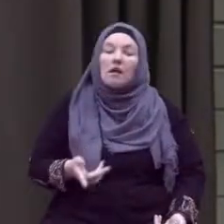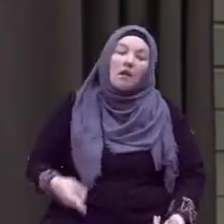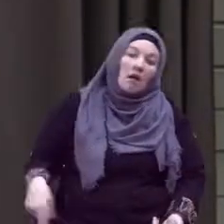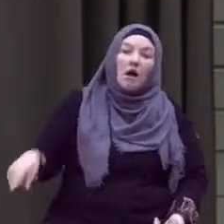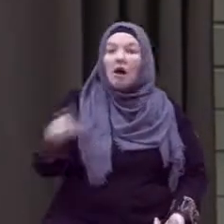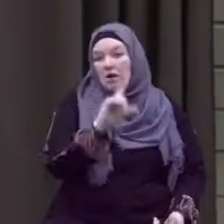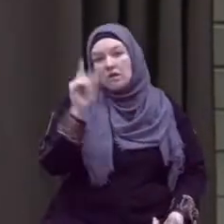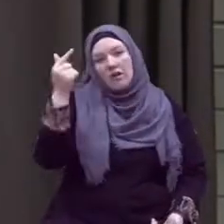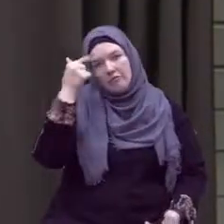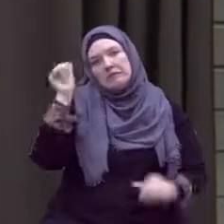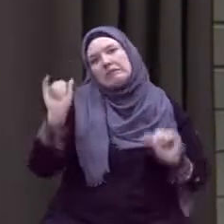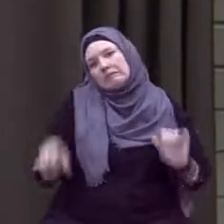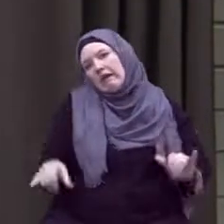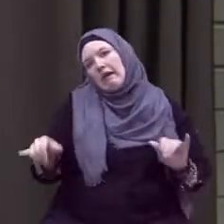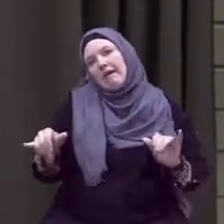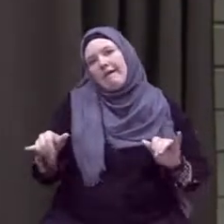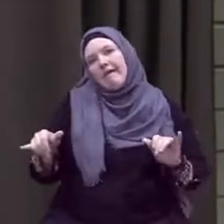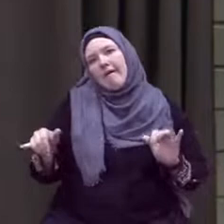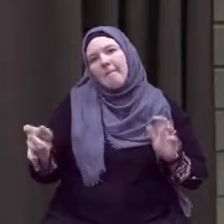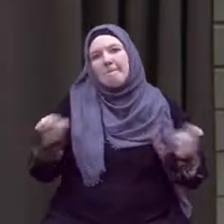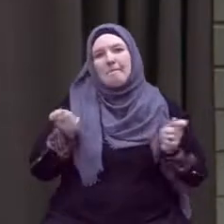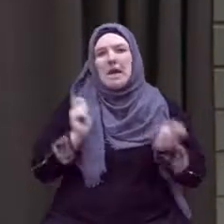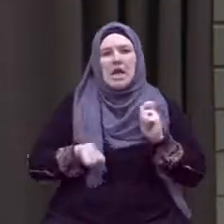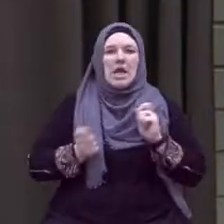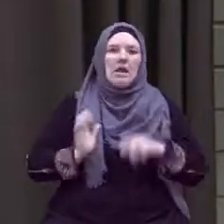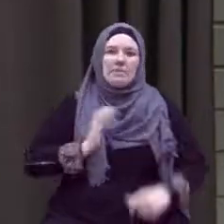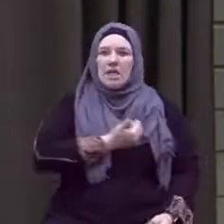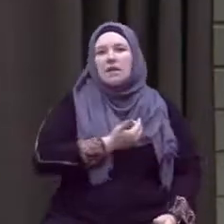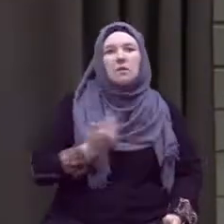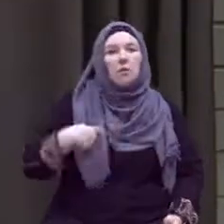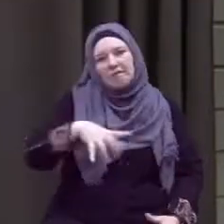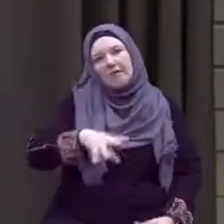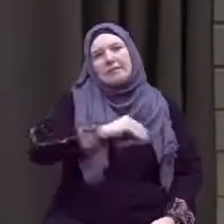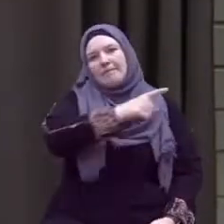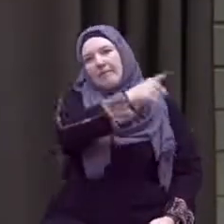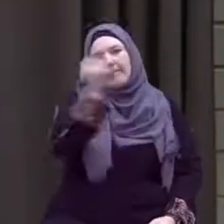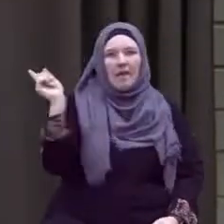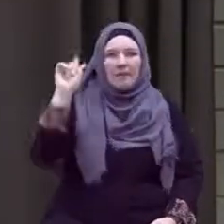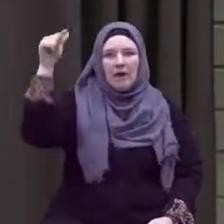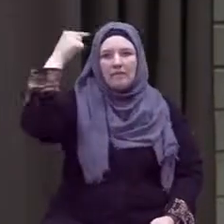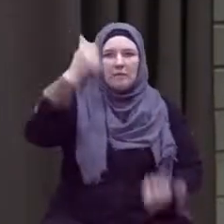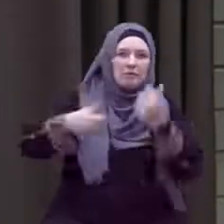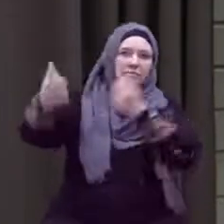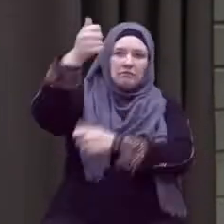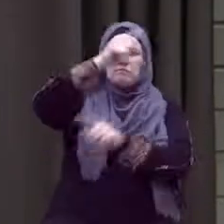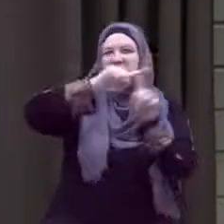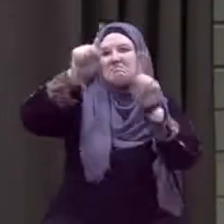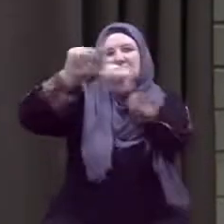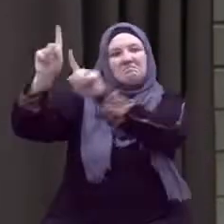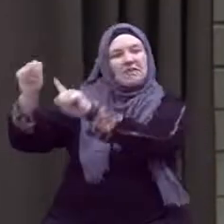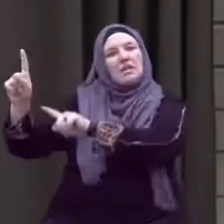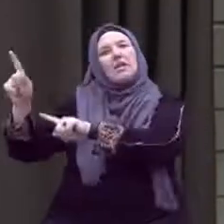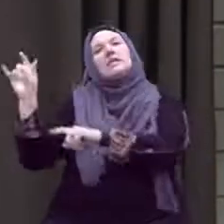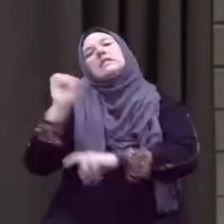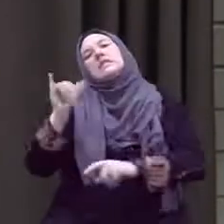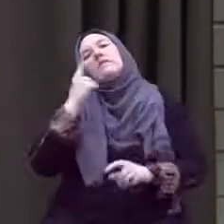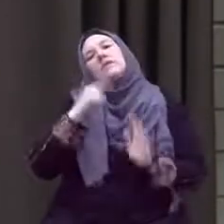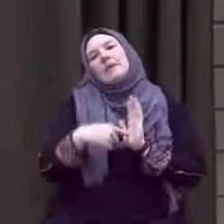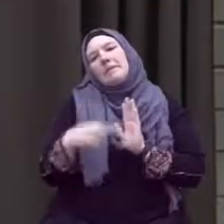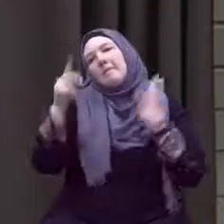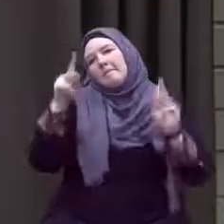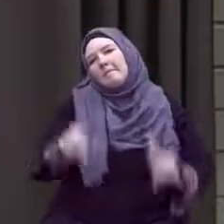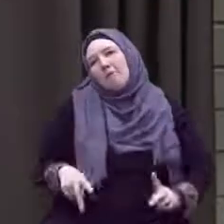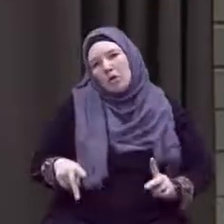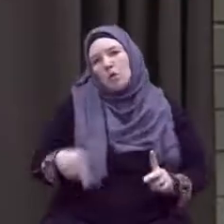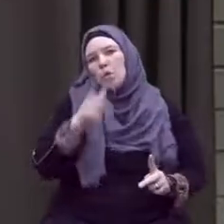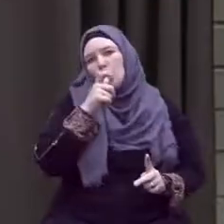those tyrannic regimes. We've accepted them. It's like somebody settling down to live